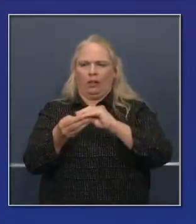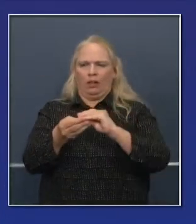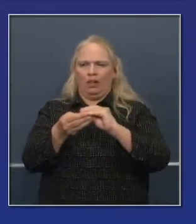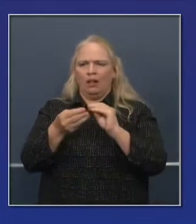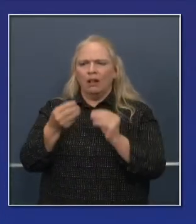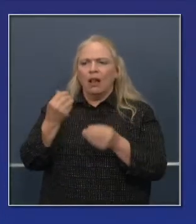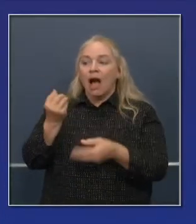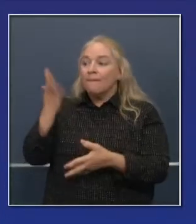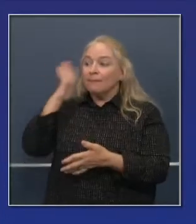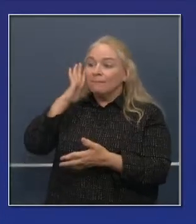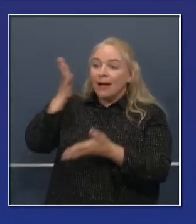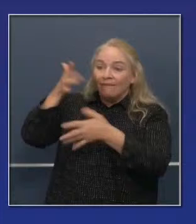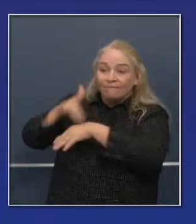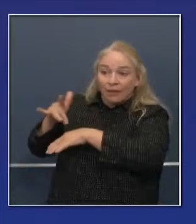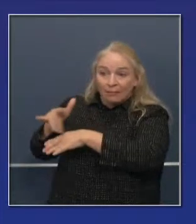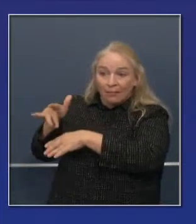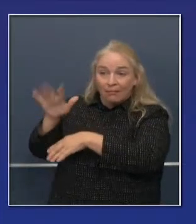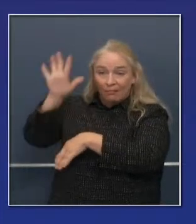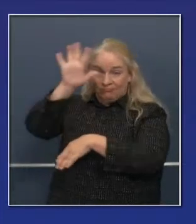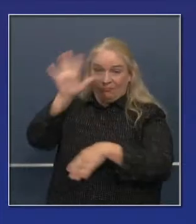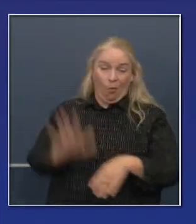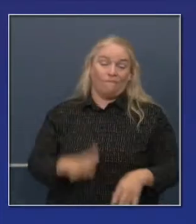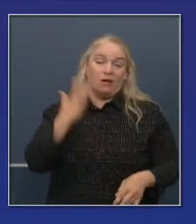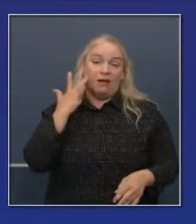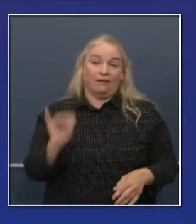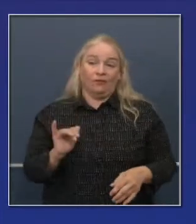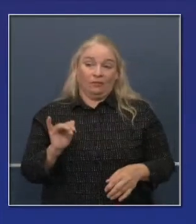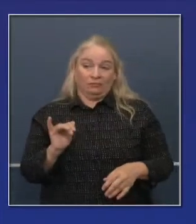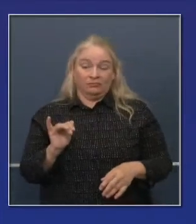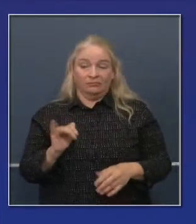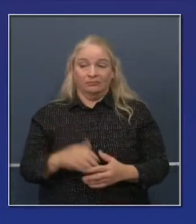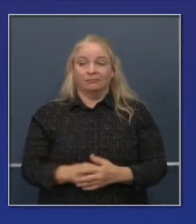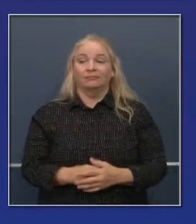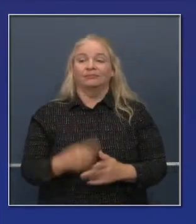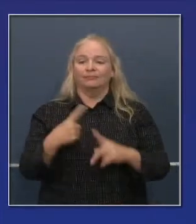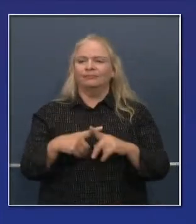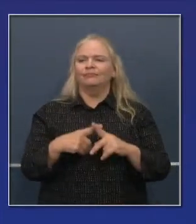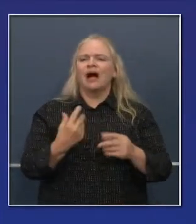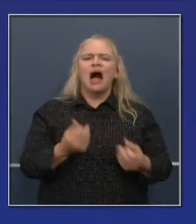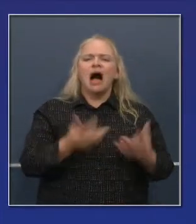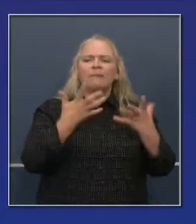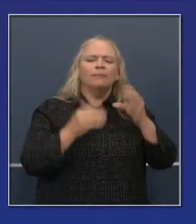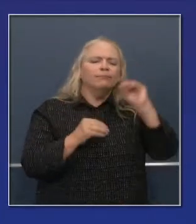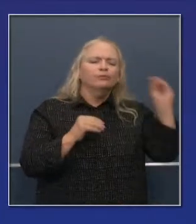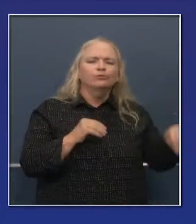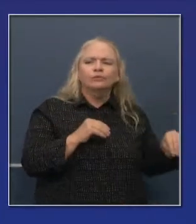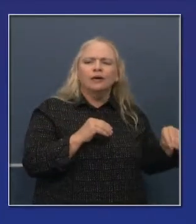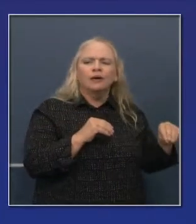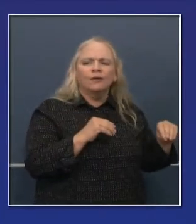that are hospitalized with COVID-19 here in the state of California. That number, again,